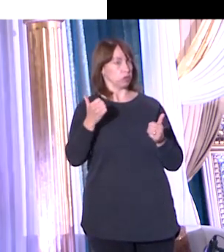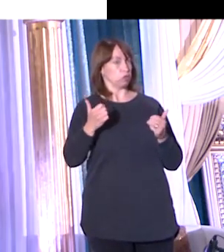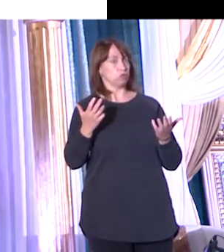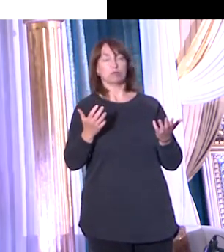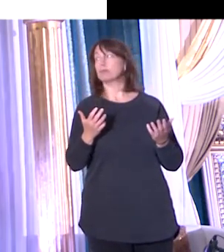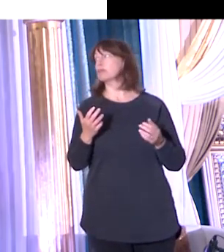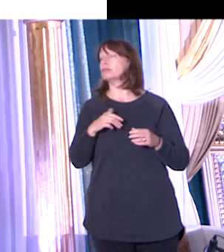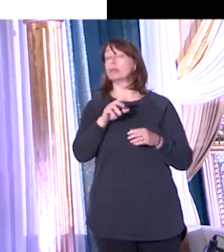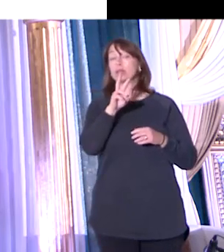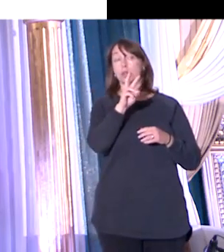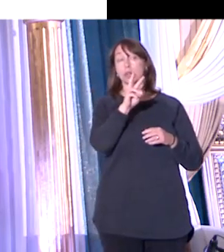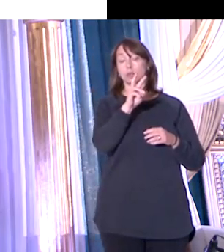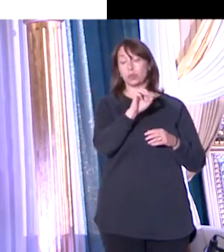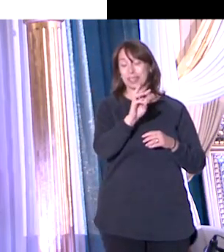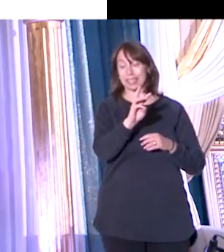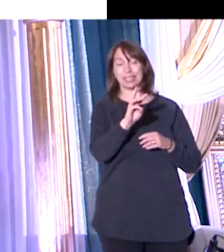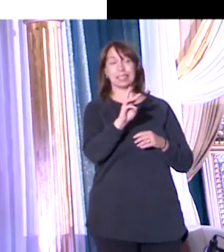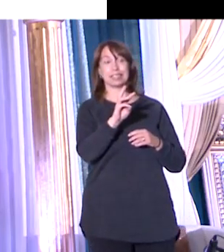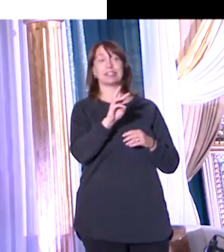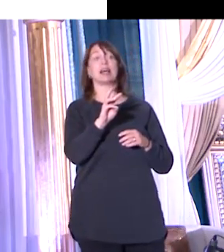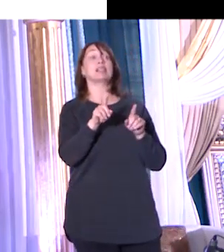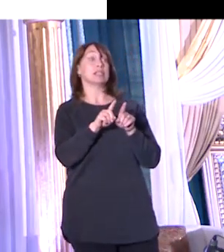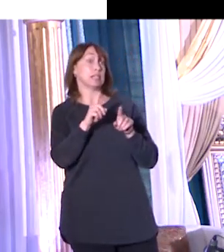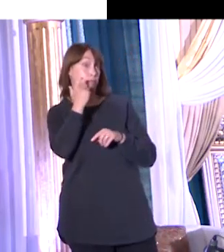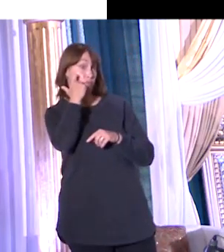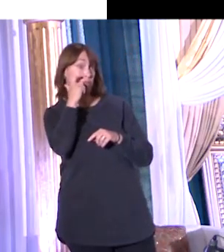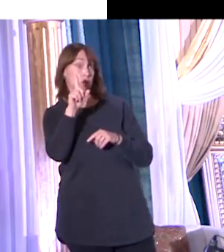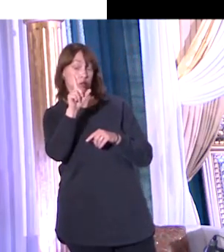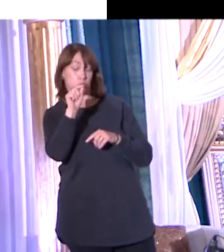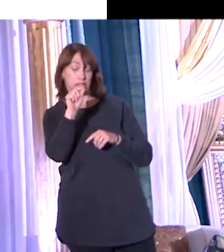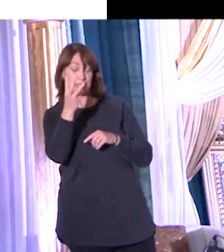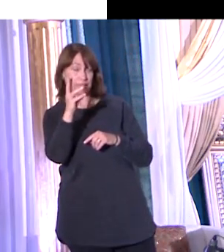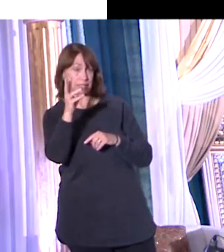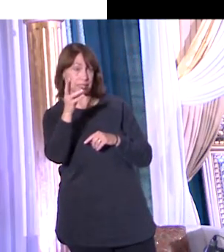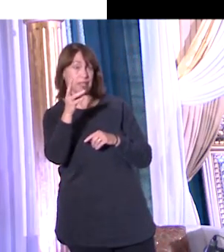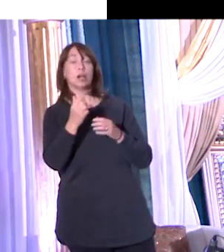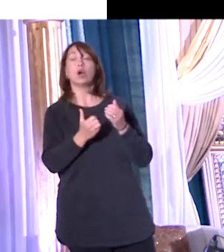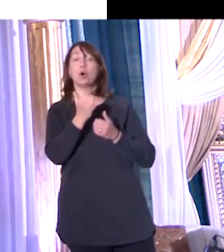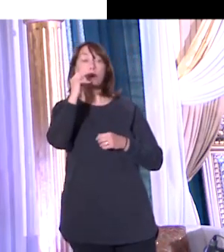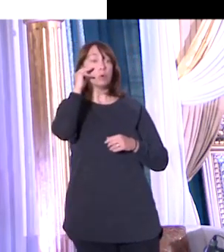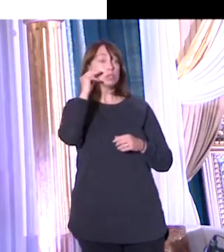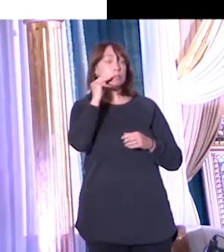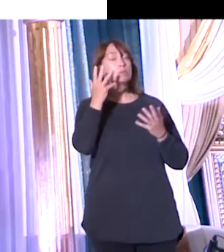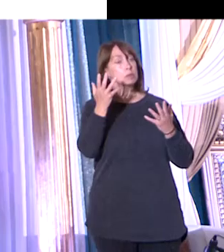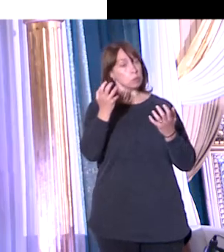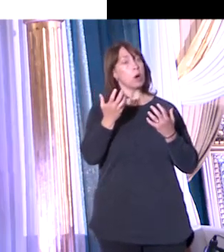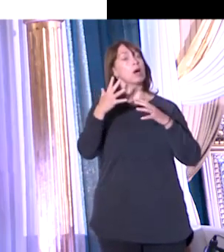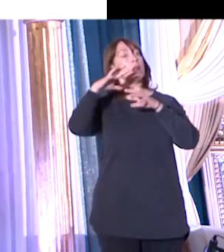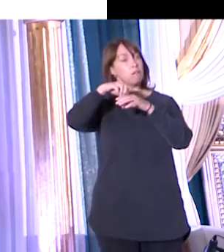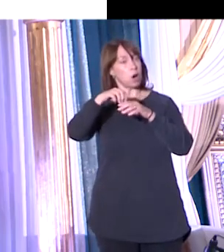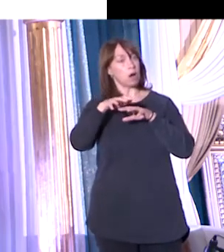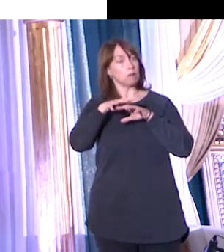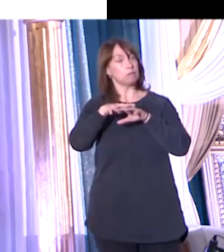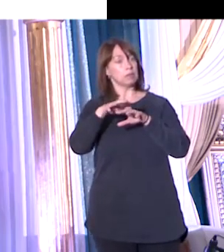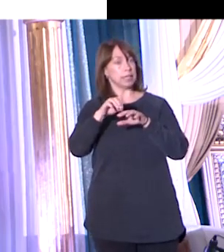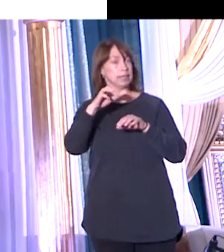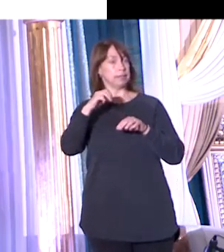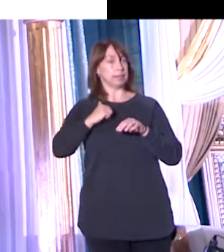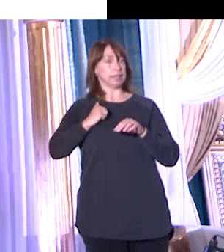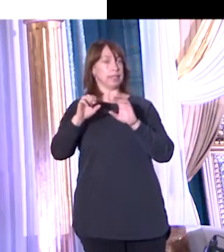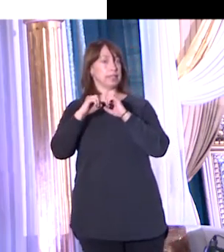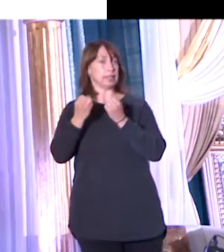in 2016, as most Muslims are saying, most Muslims want to be part of broader Canadian society and do not want to remain